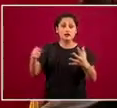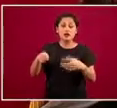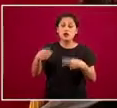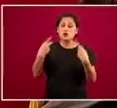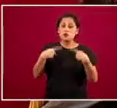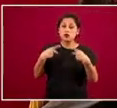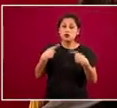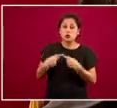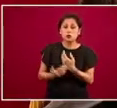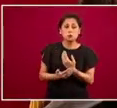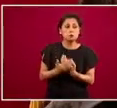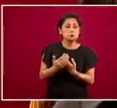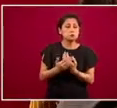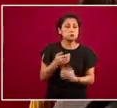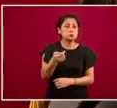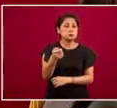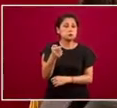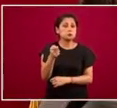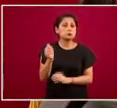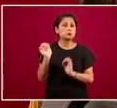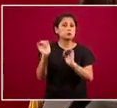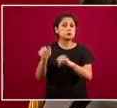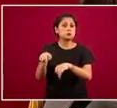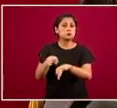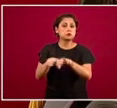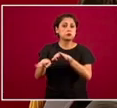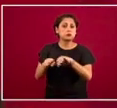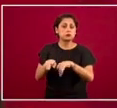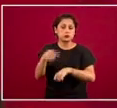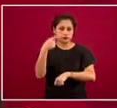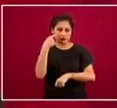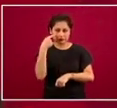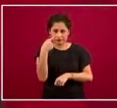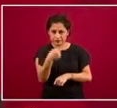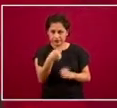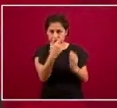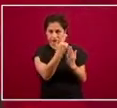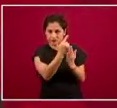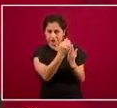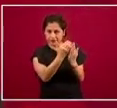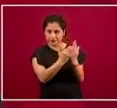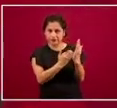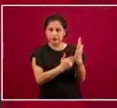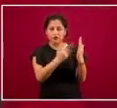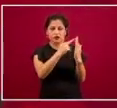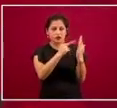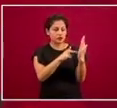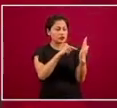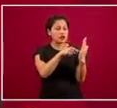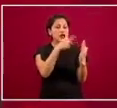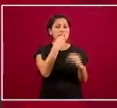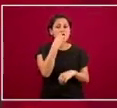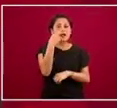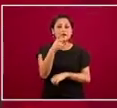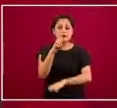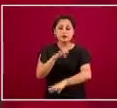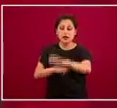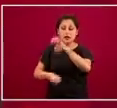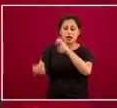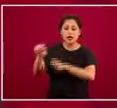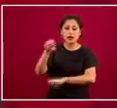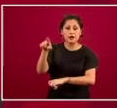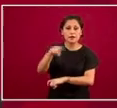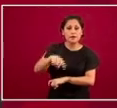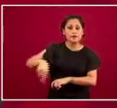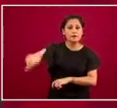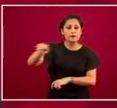to operate this equipment with very few personnel. So if you look at the guidelines, you'll see that the companies that